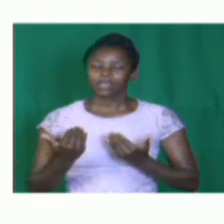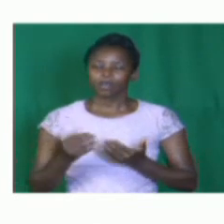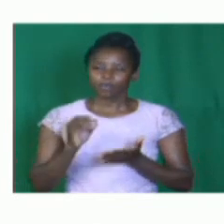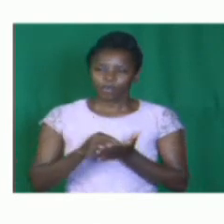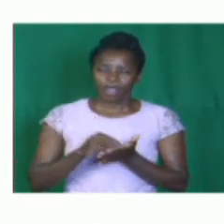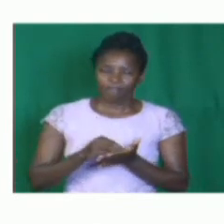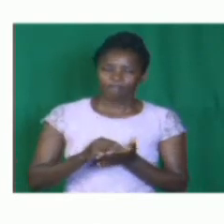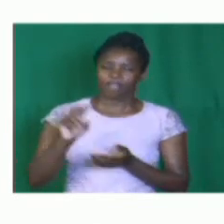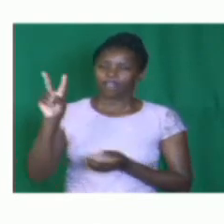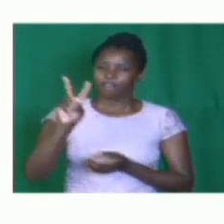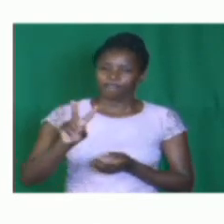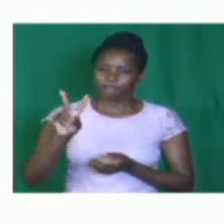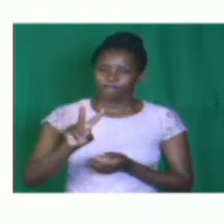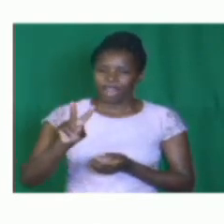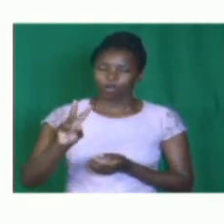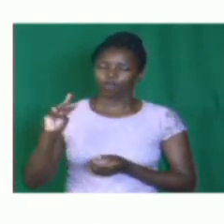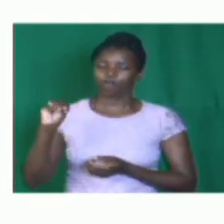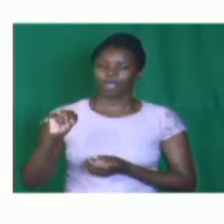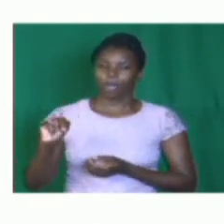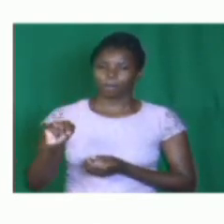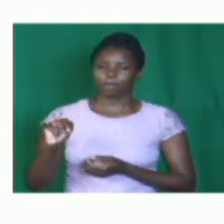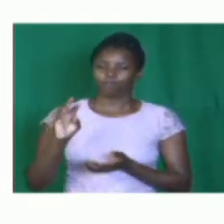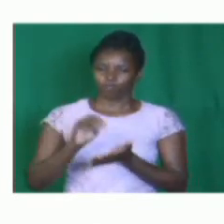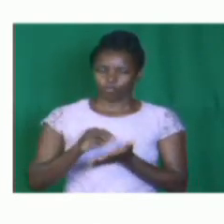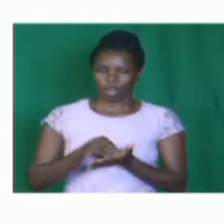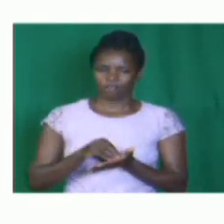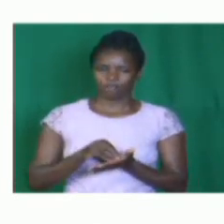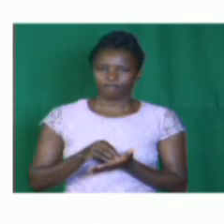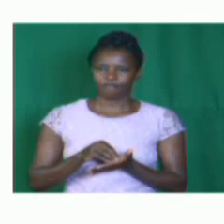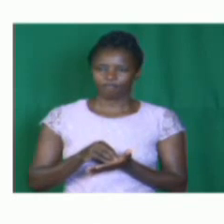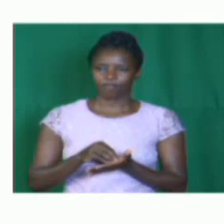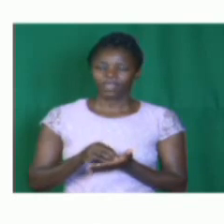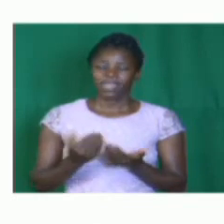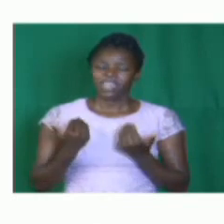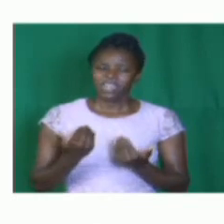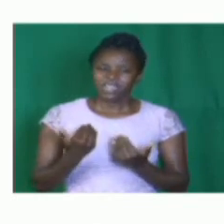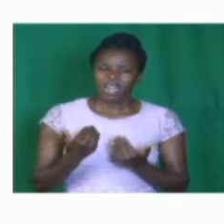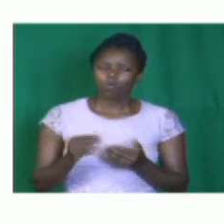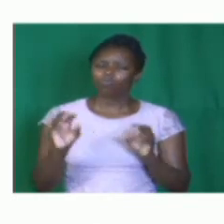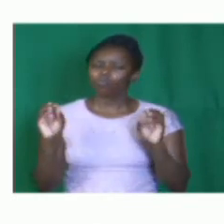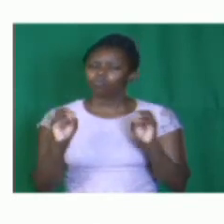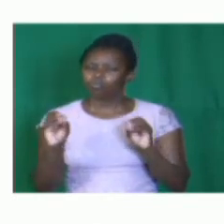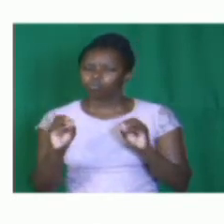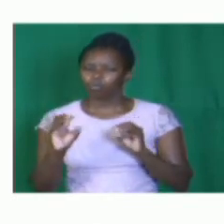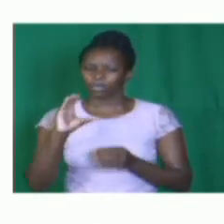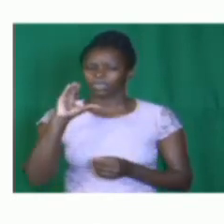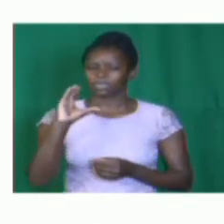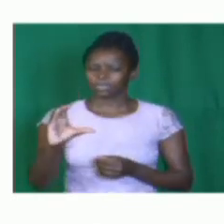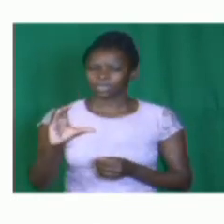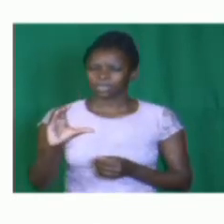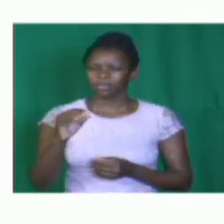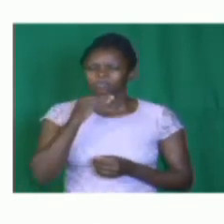the value of m. The only thing that we still need to work out is the